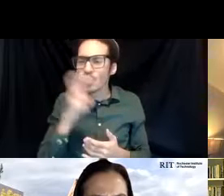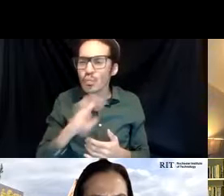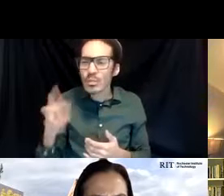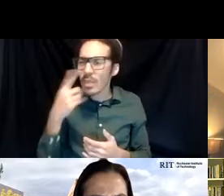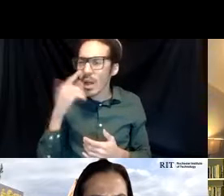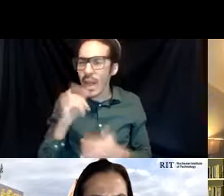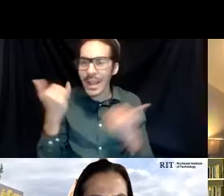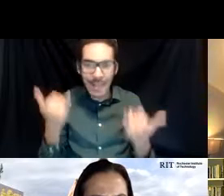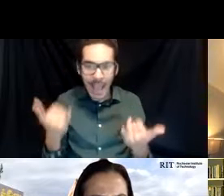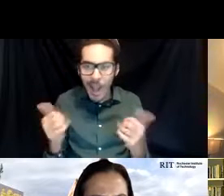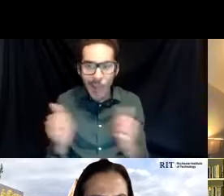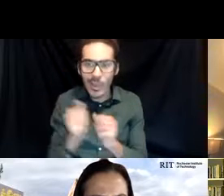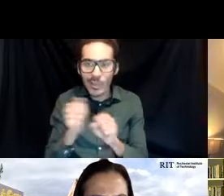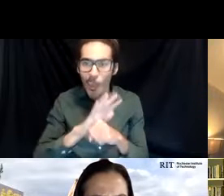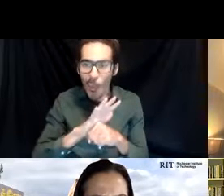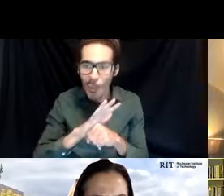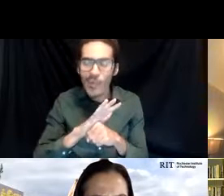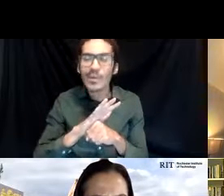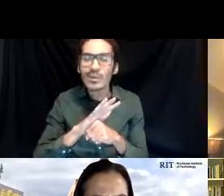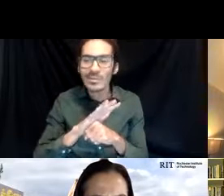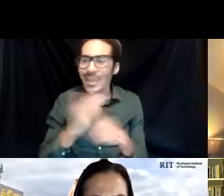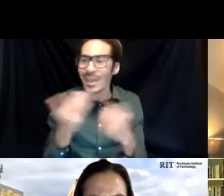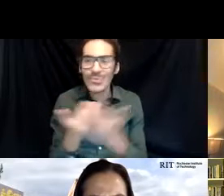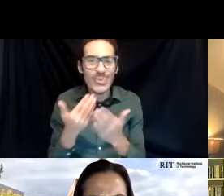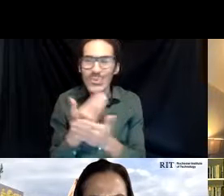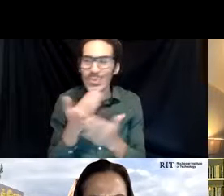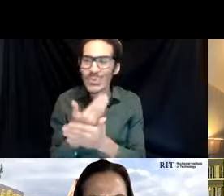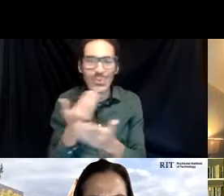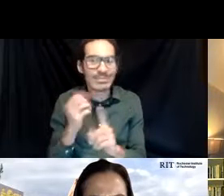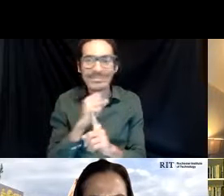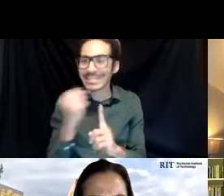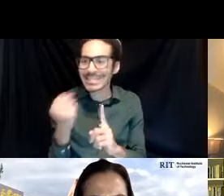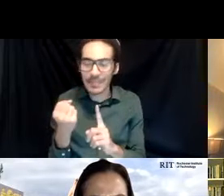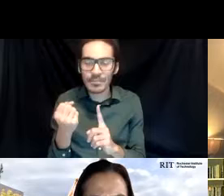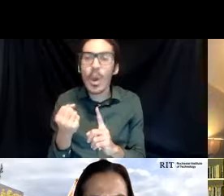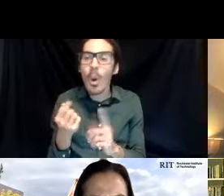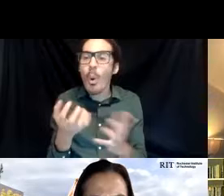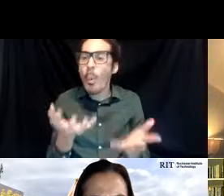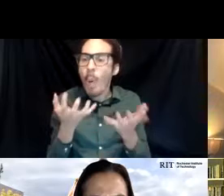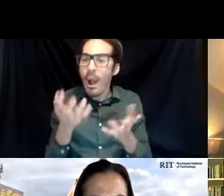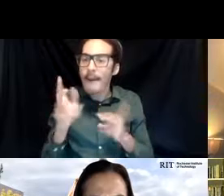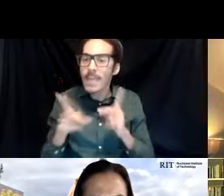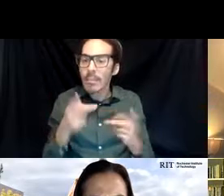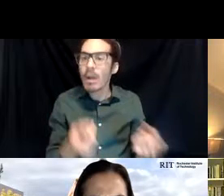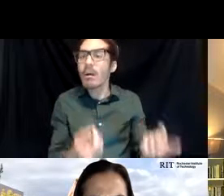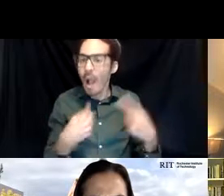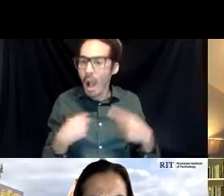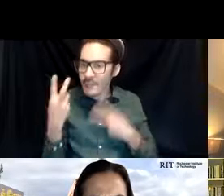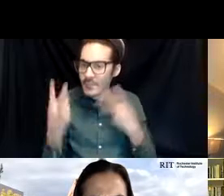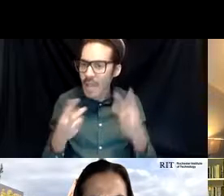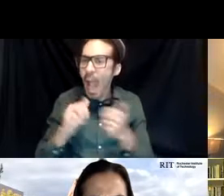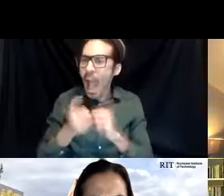now, if in this new sort of circumstance where we want people to come visit, and how are we going to reorganize